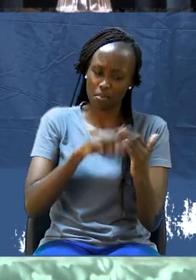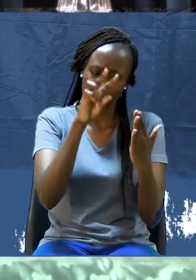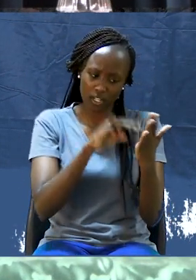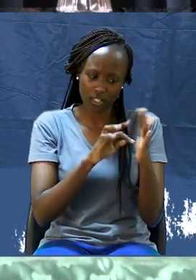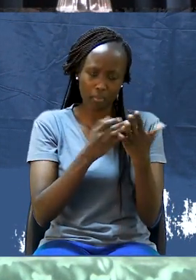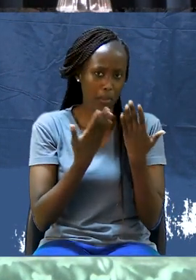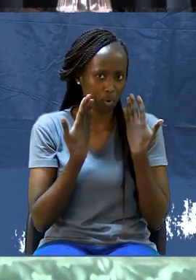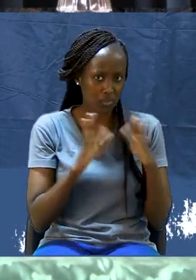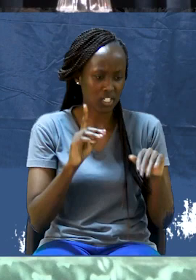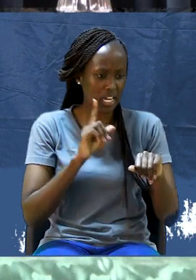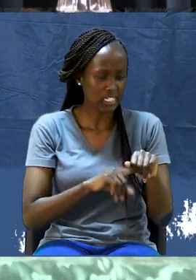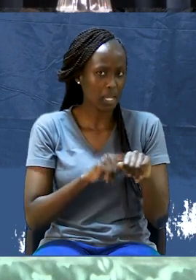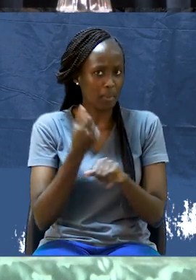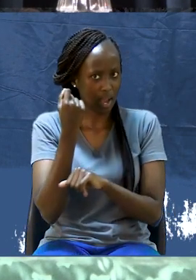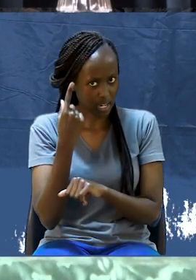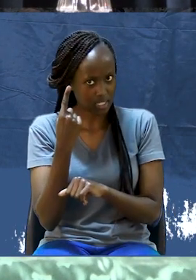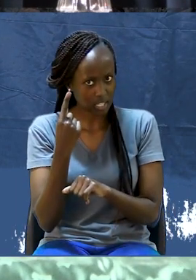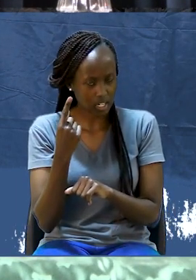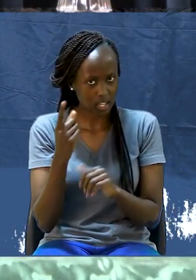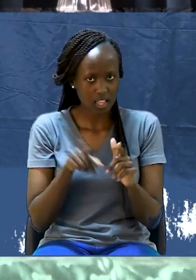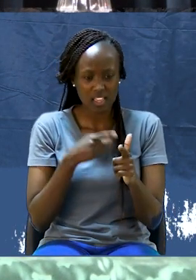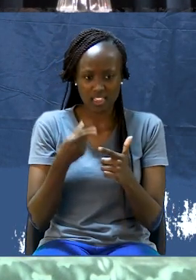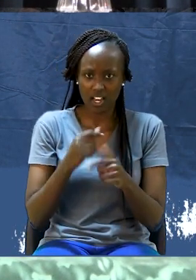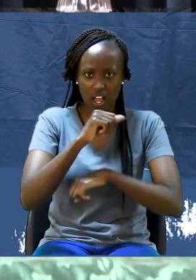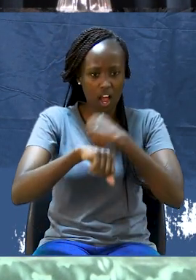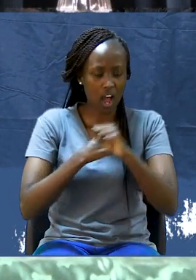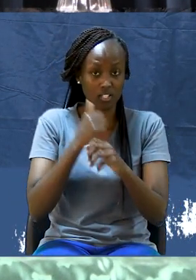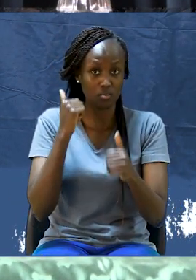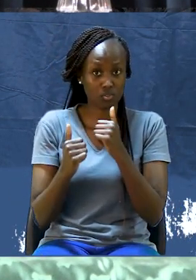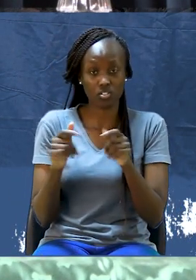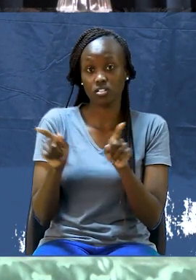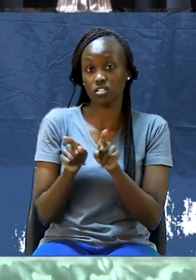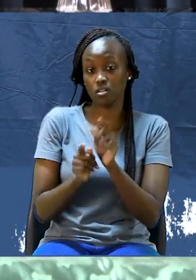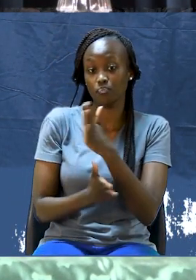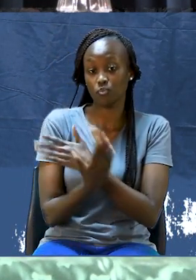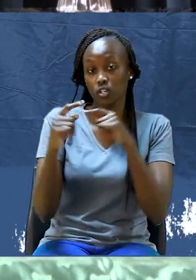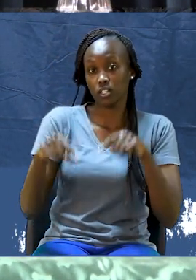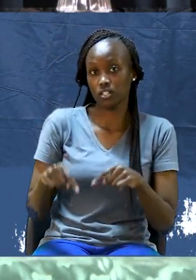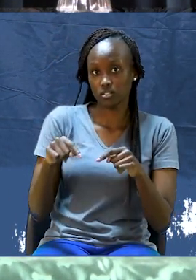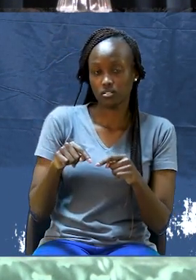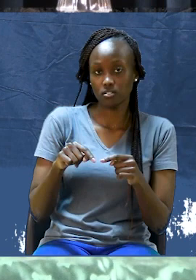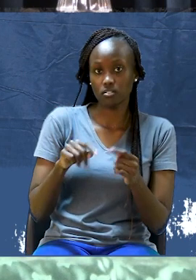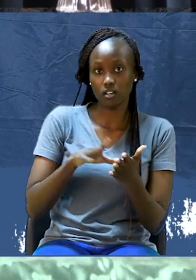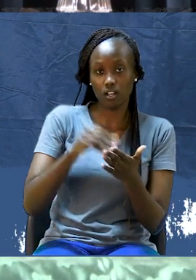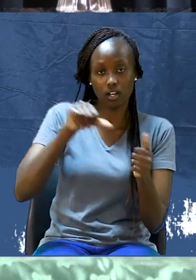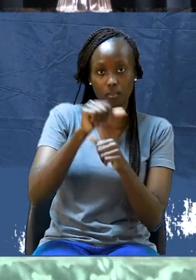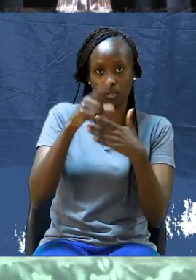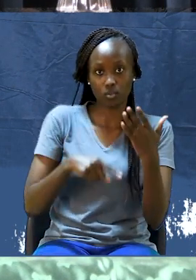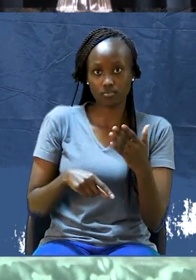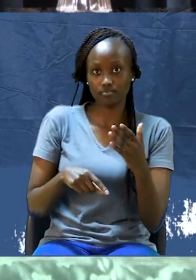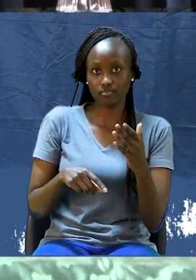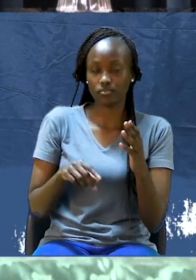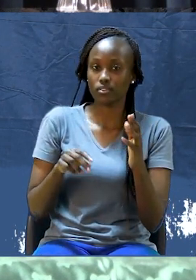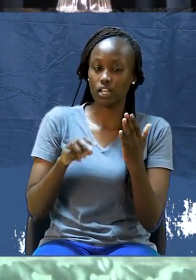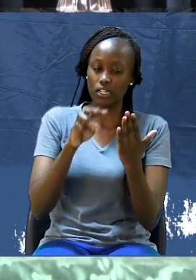we have understood what God was saying to his people? And this morning, we look at studying Scripture in the context of